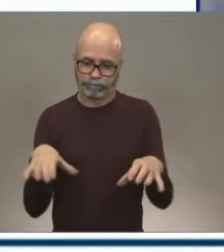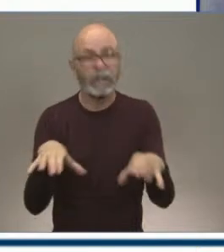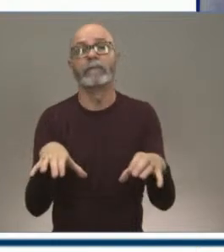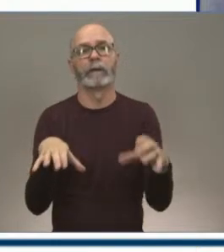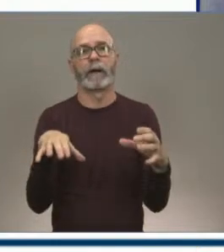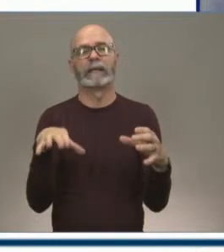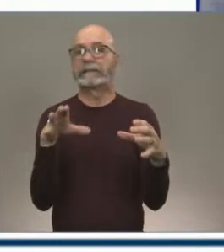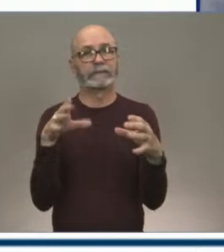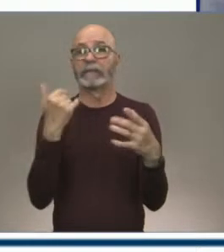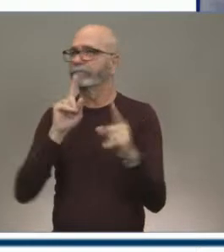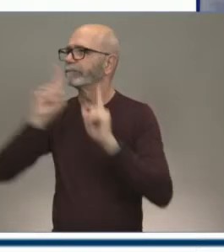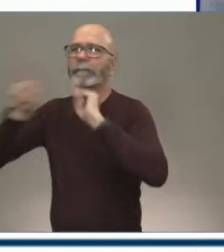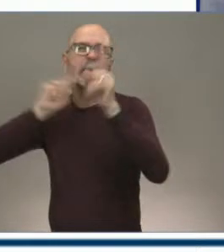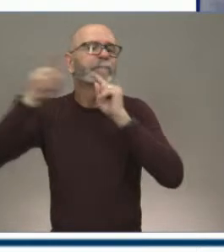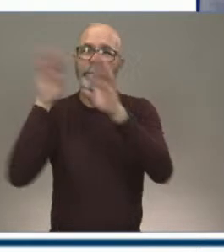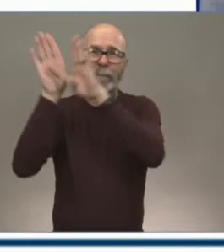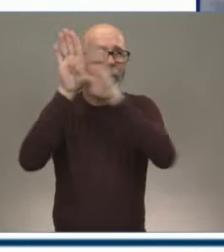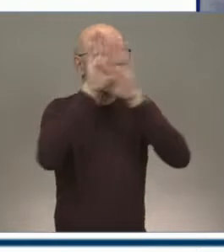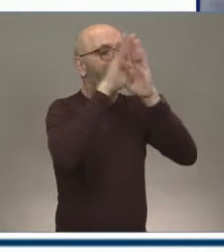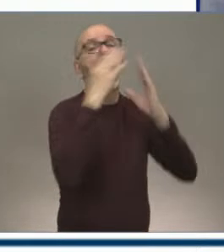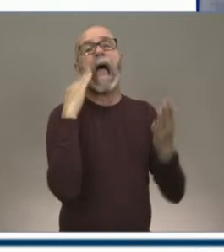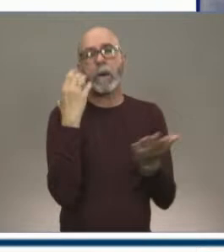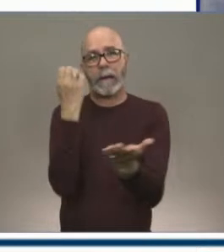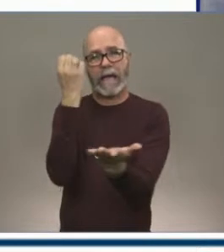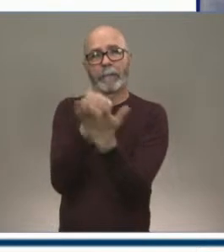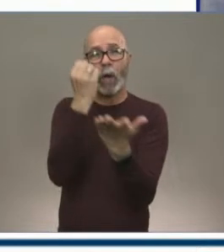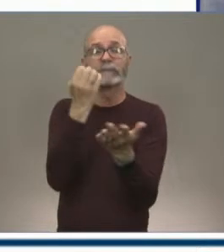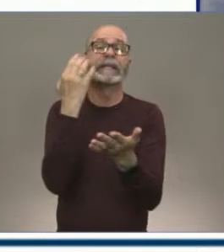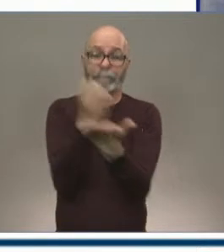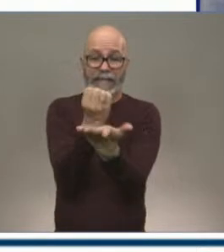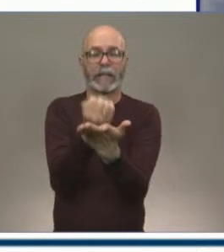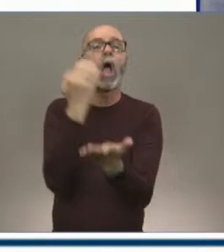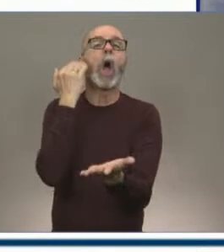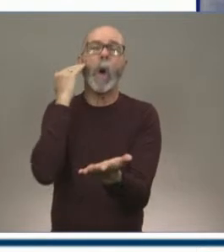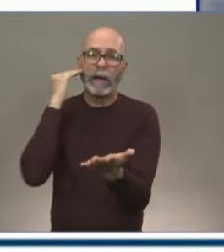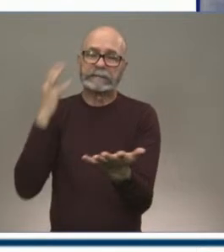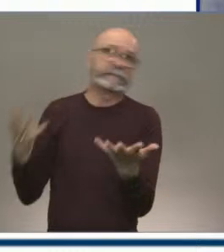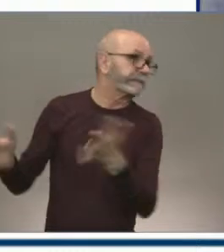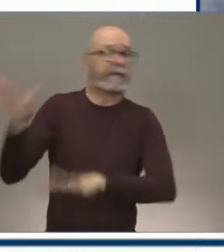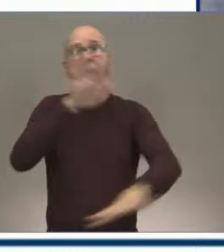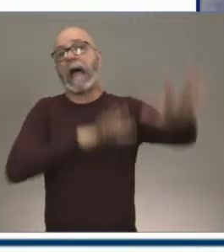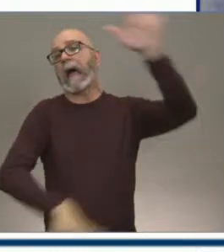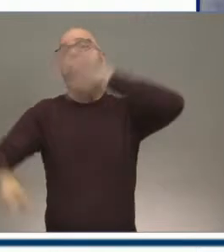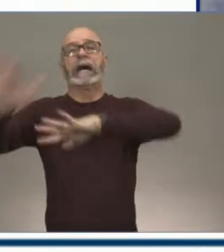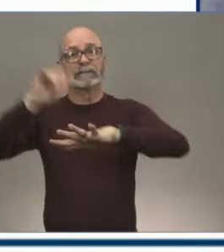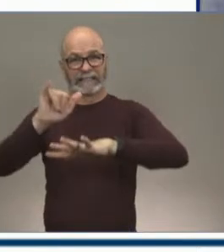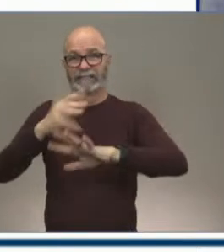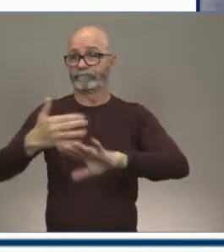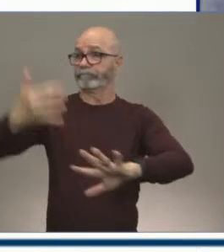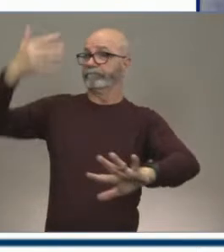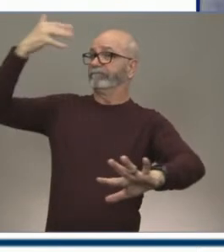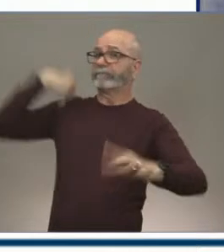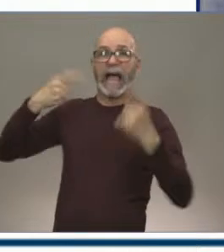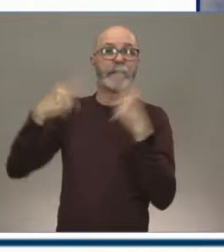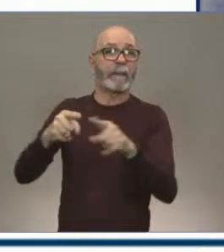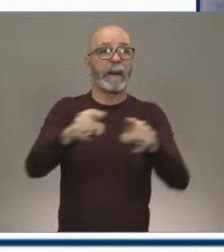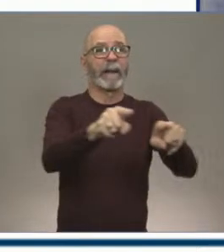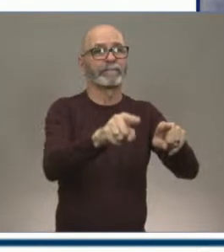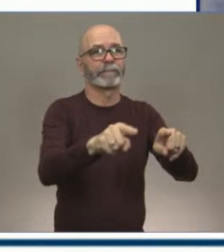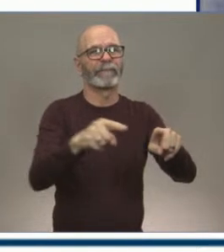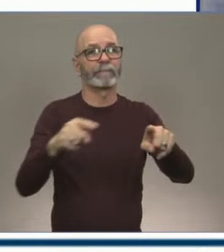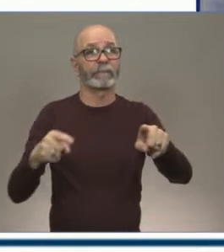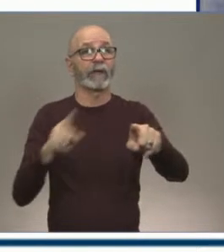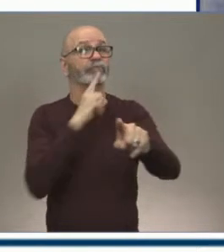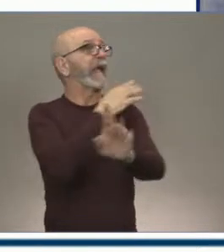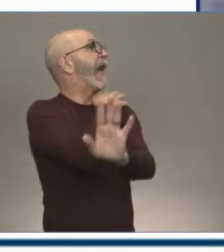down parts of our economy. And I think those decisions early on, with the acknowledgement of what we didn't know,